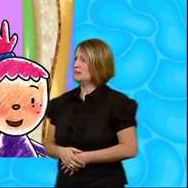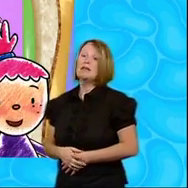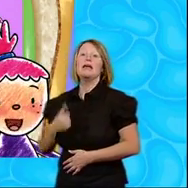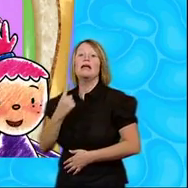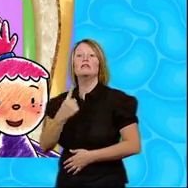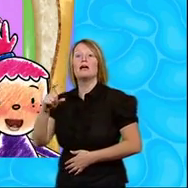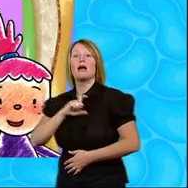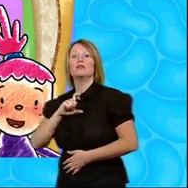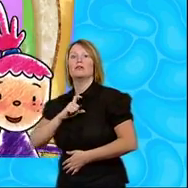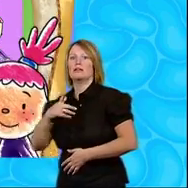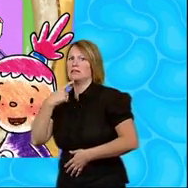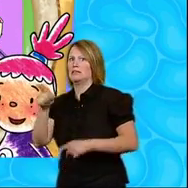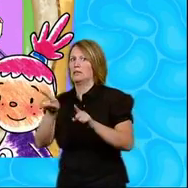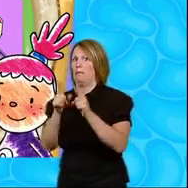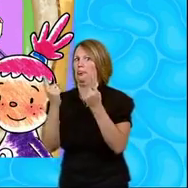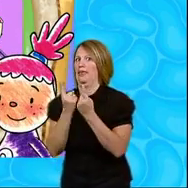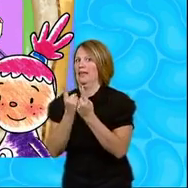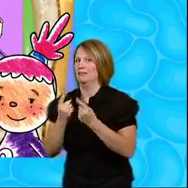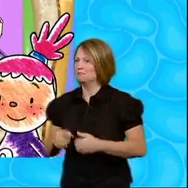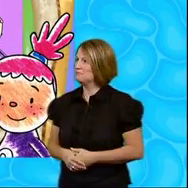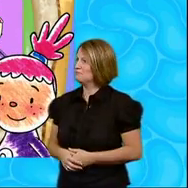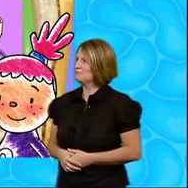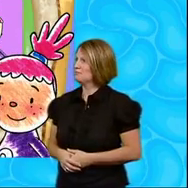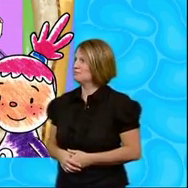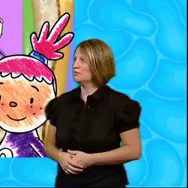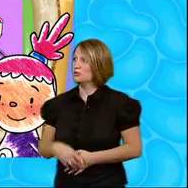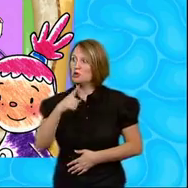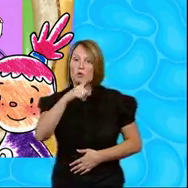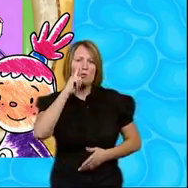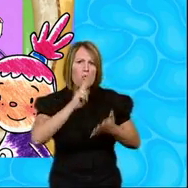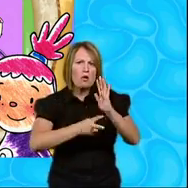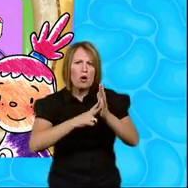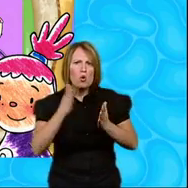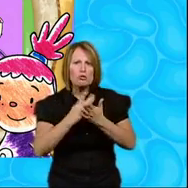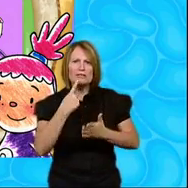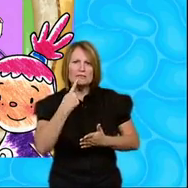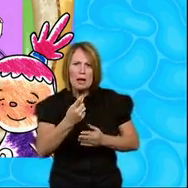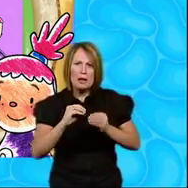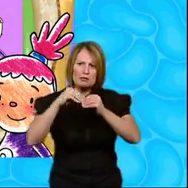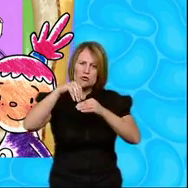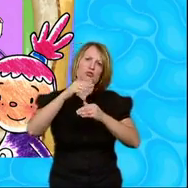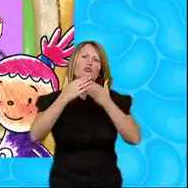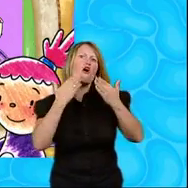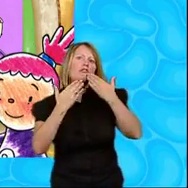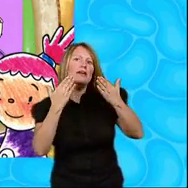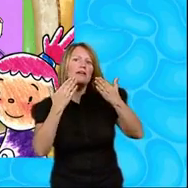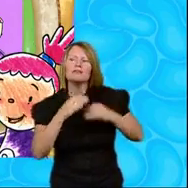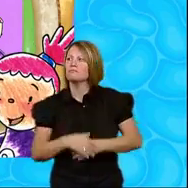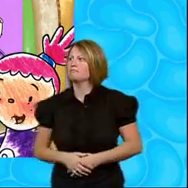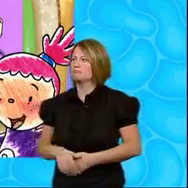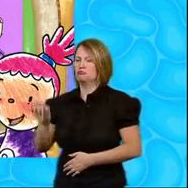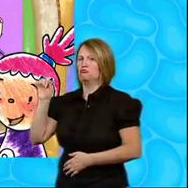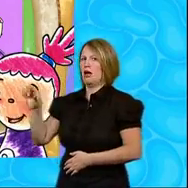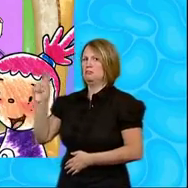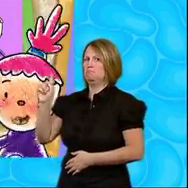Each character is going to say the same thing. And we have to work out who really said it in your made-up story.